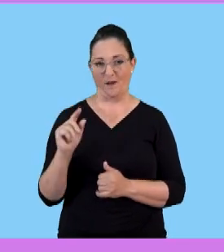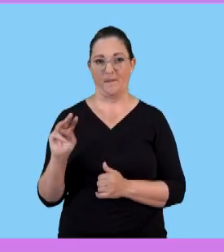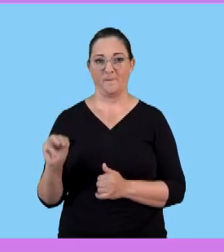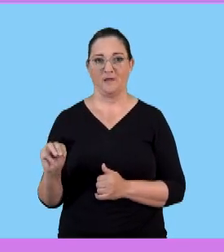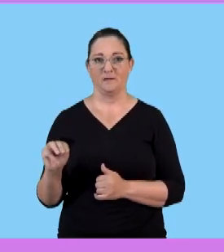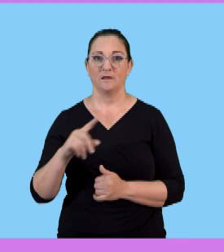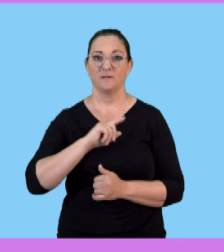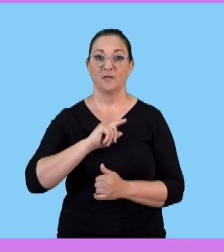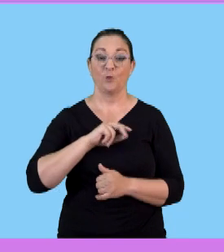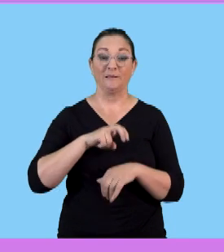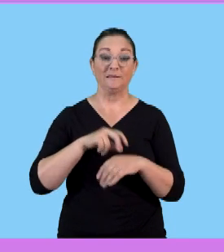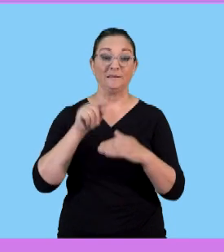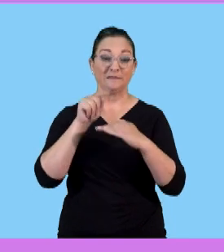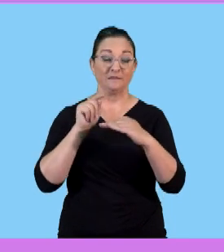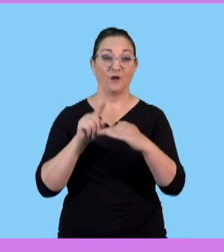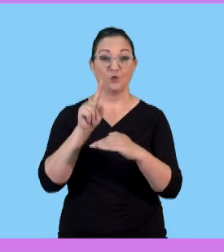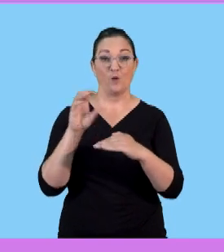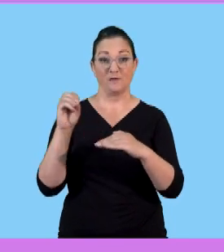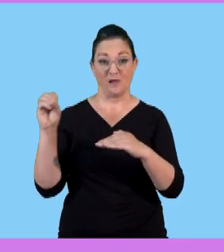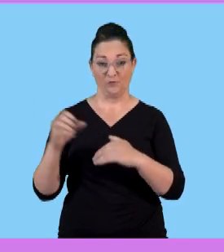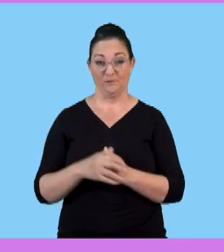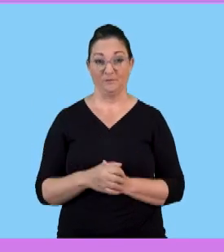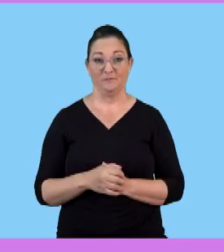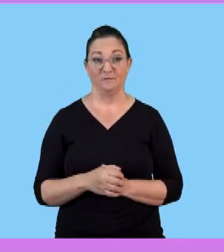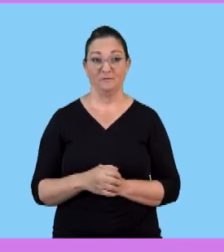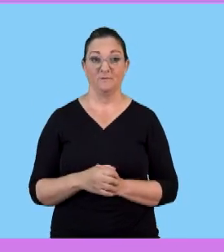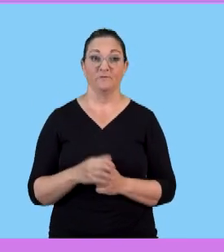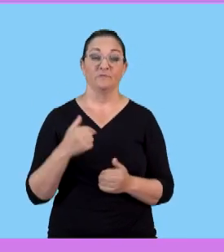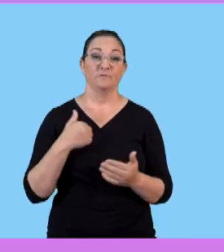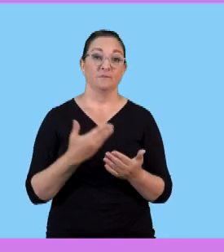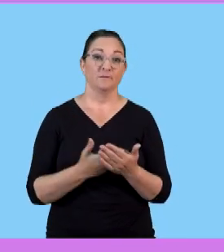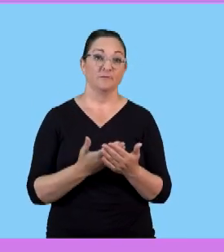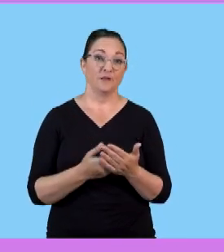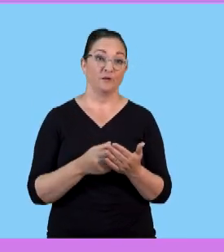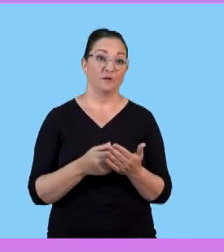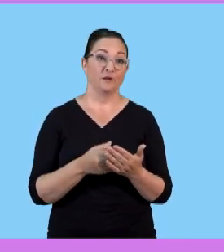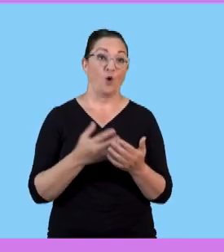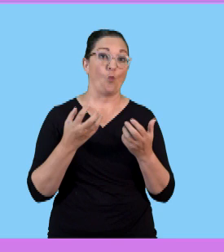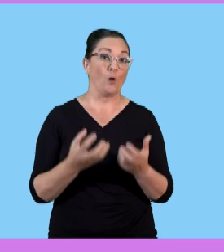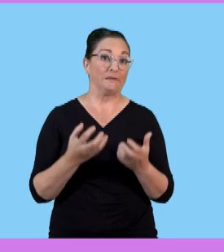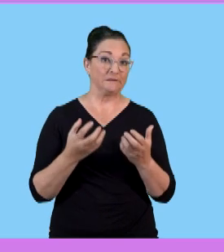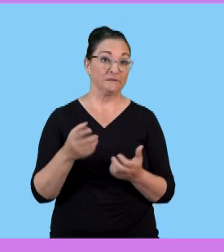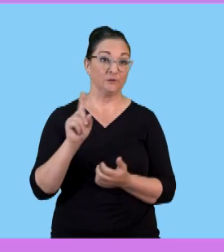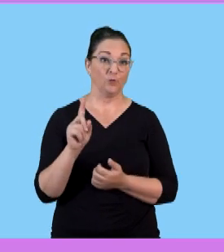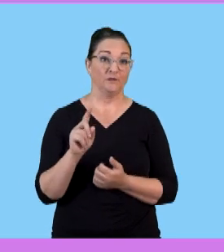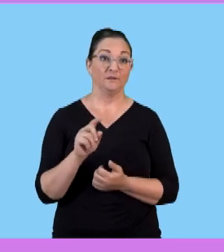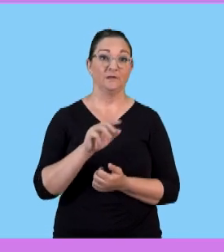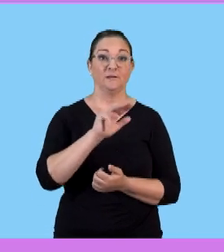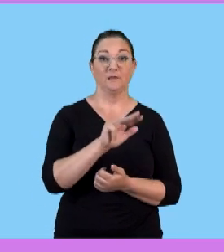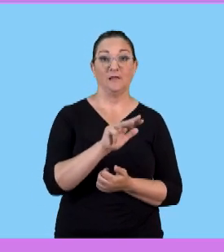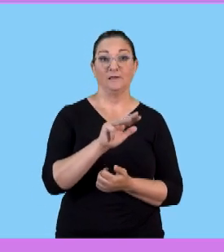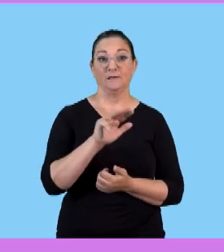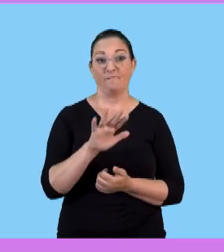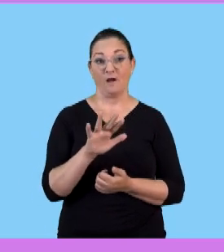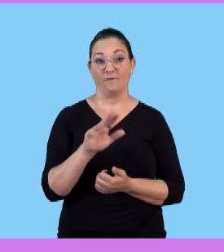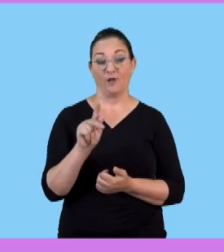so therefore I need to divide this by 100, okay? So I'm quickly going to indicate that the weight